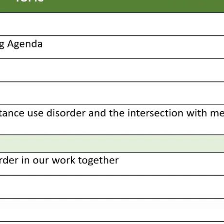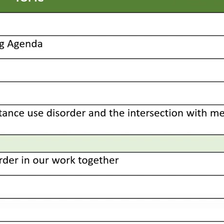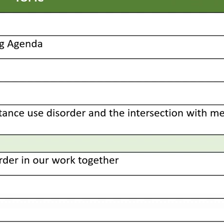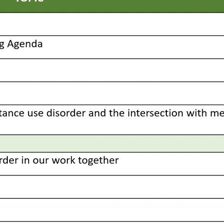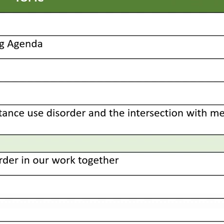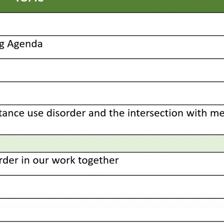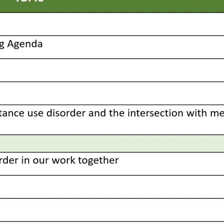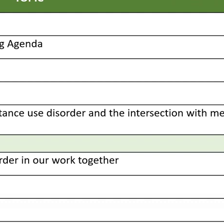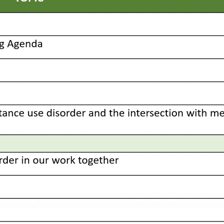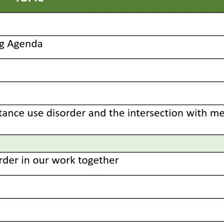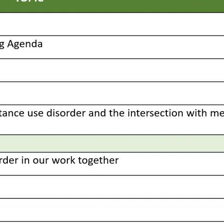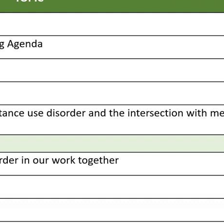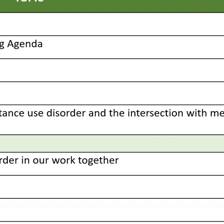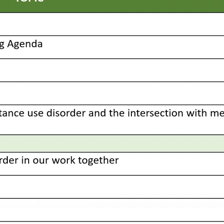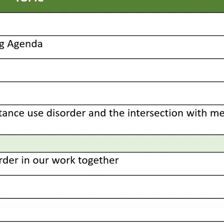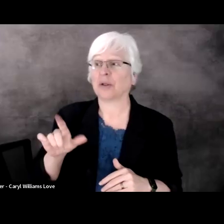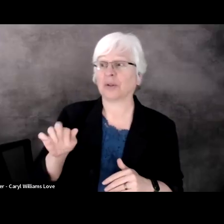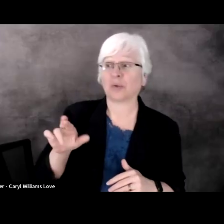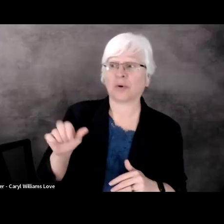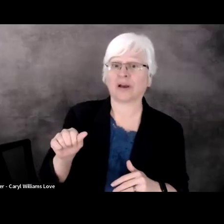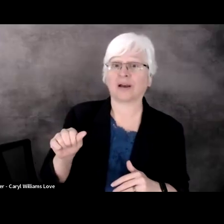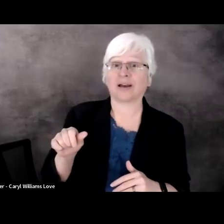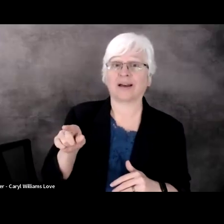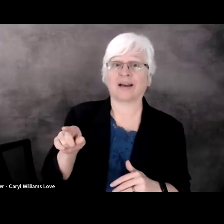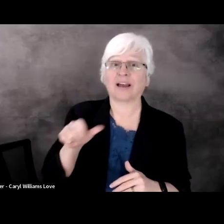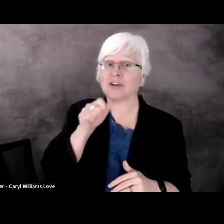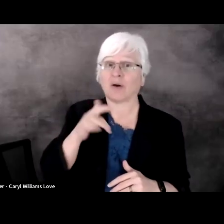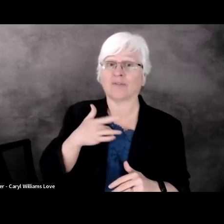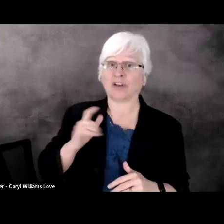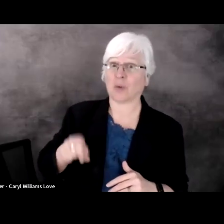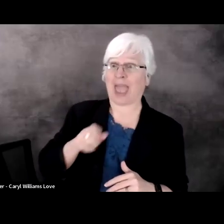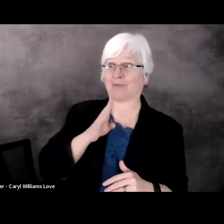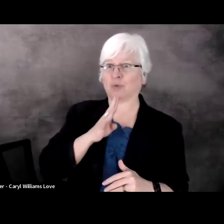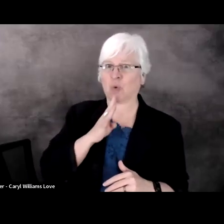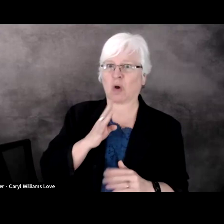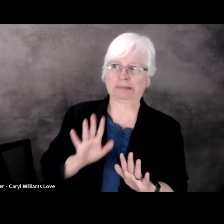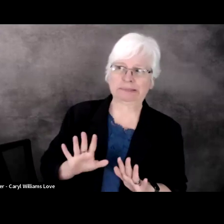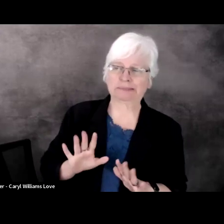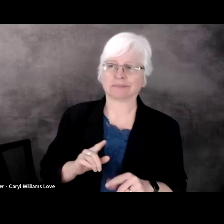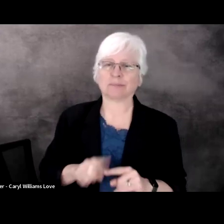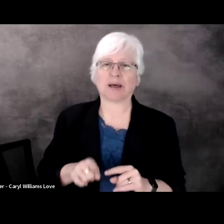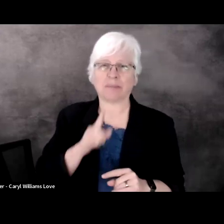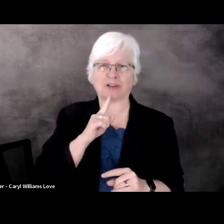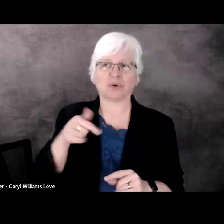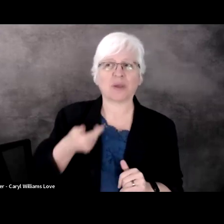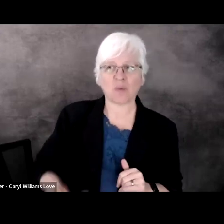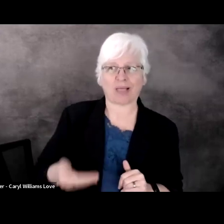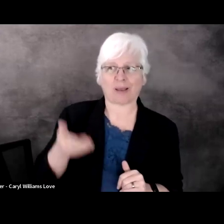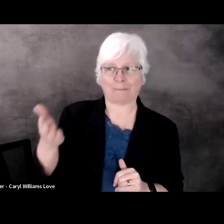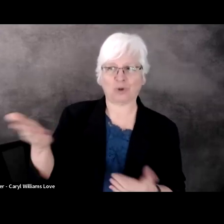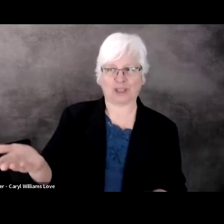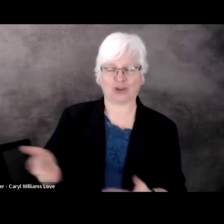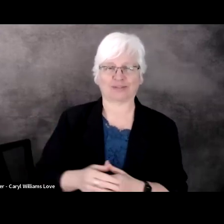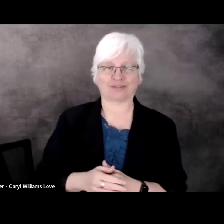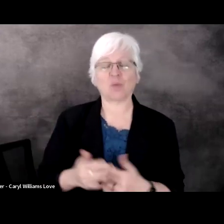here. So Laura, you don't feel obligated to say anything, but I just wanted to make sure that we welcomed you here and are